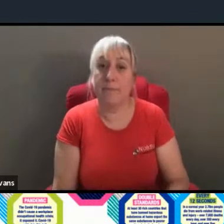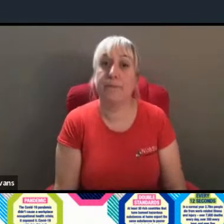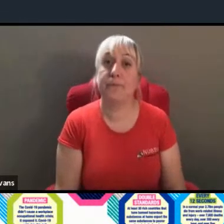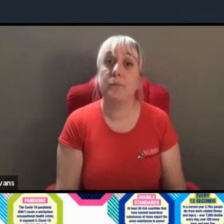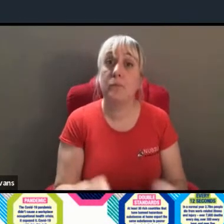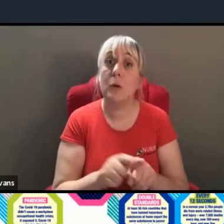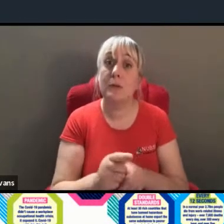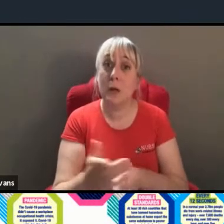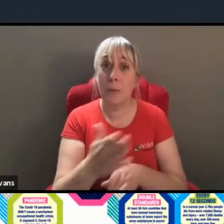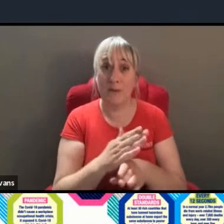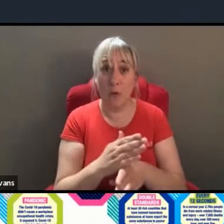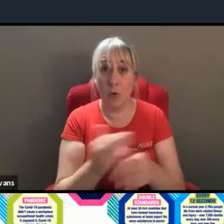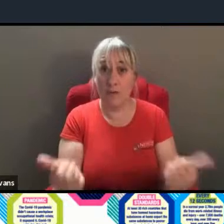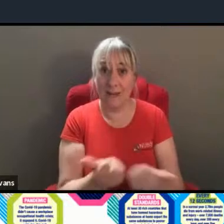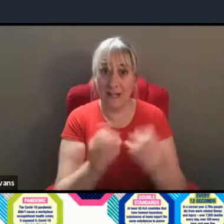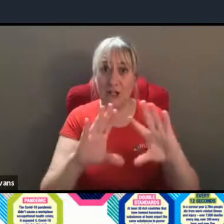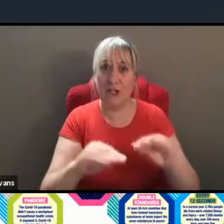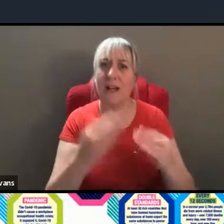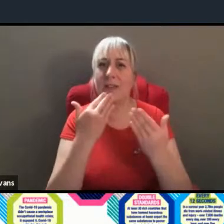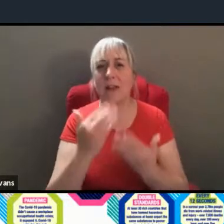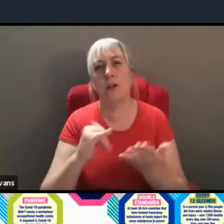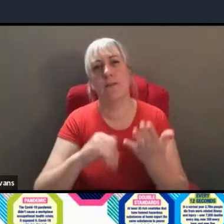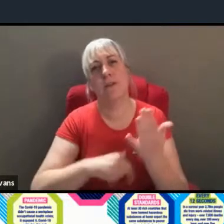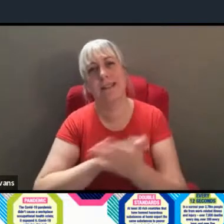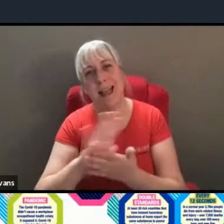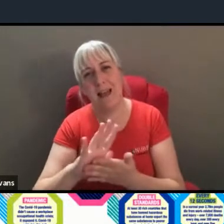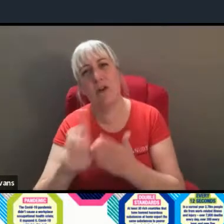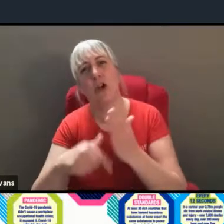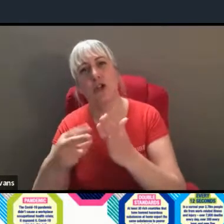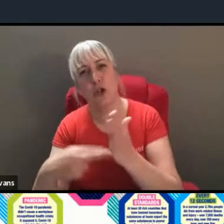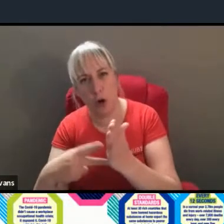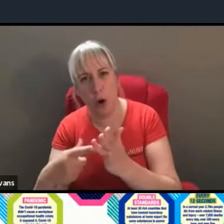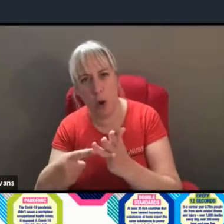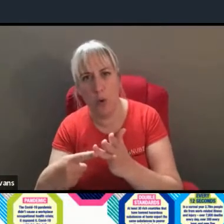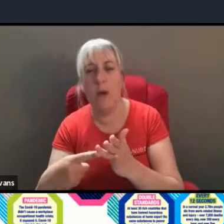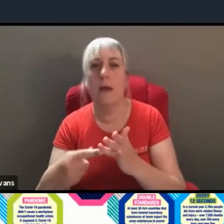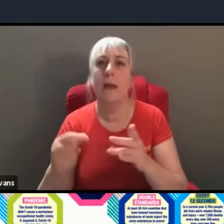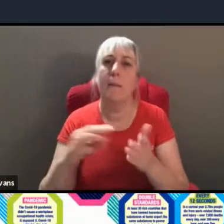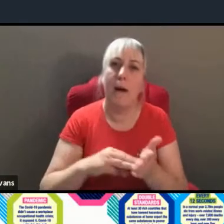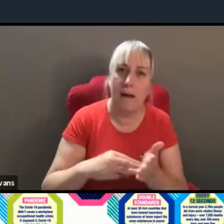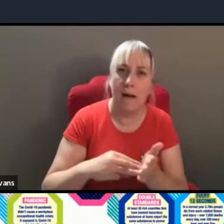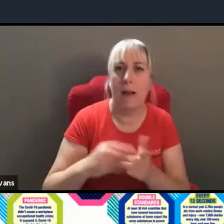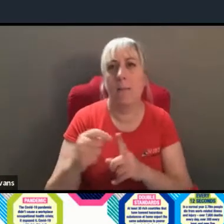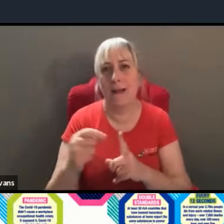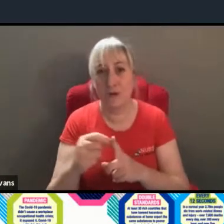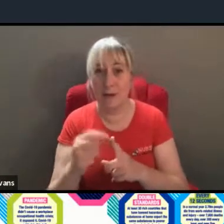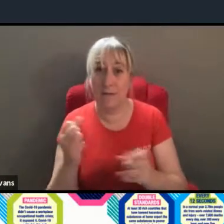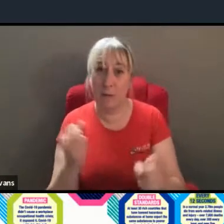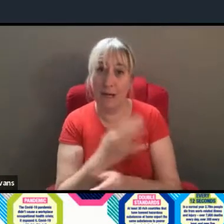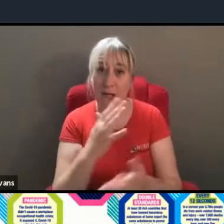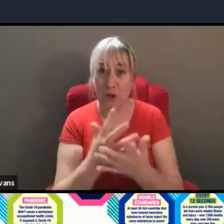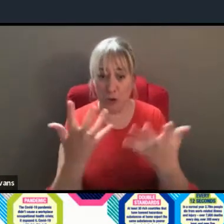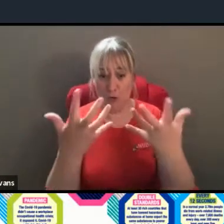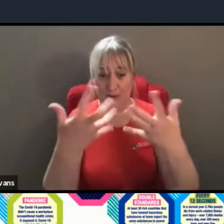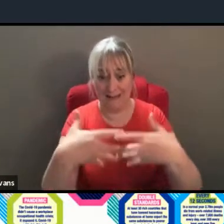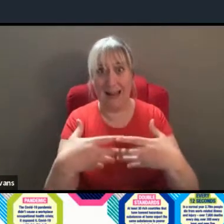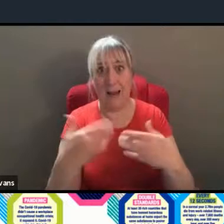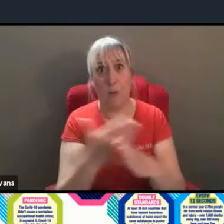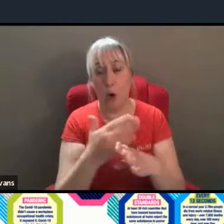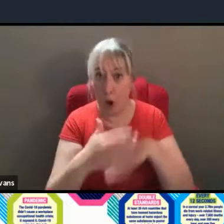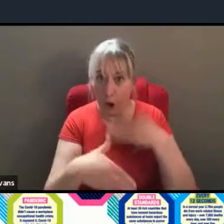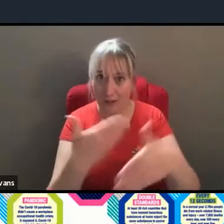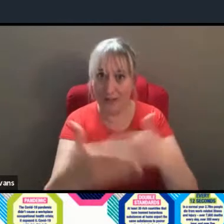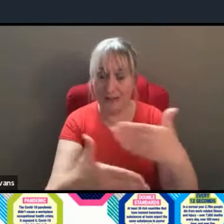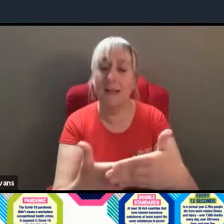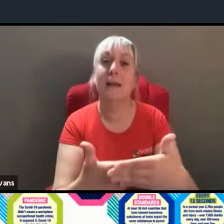before we finish, huge thanks to Sarah, Jono, Monica and Patrick and the other officers and tech team for making tonight possible. And I would like to close